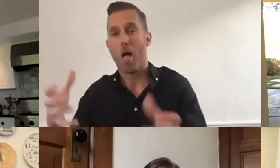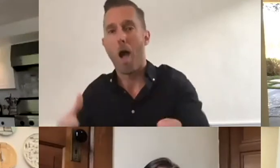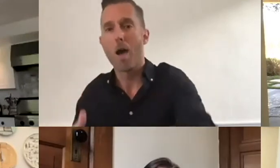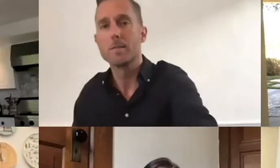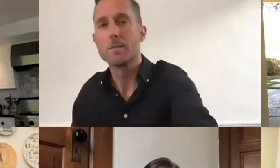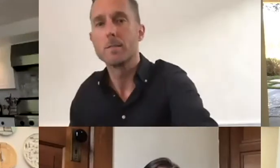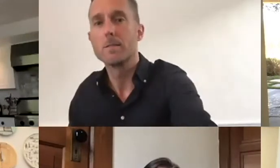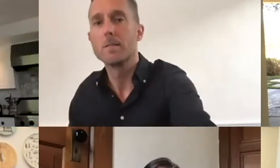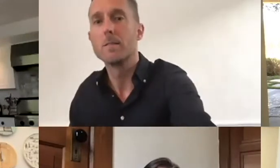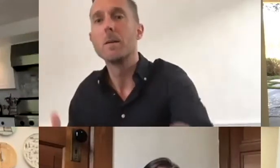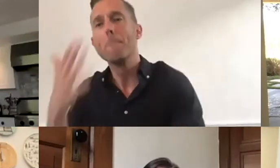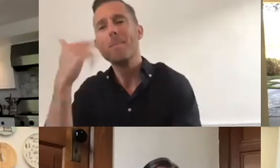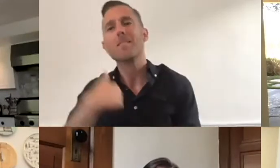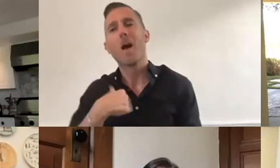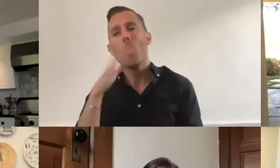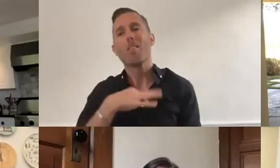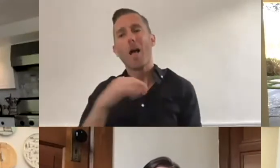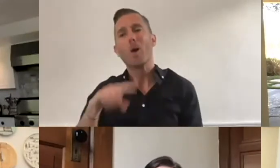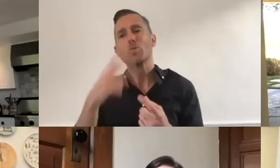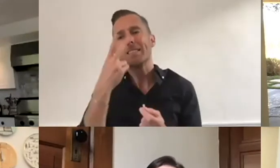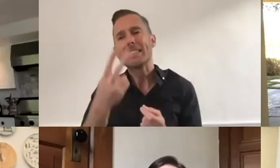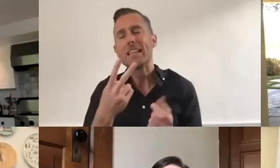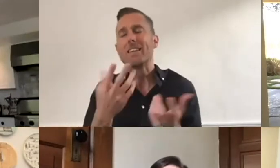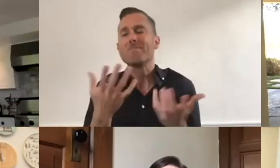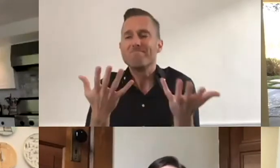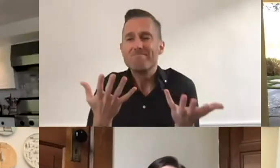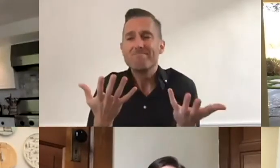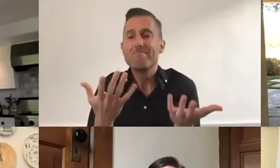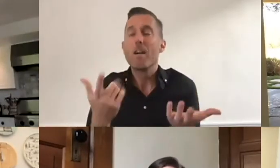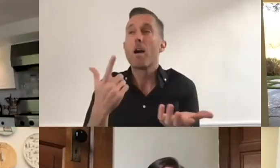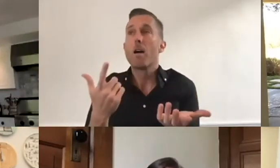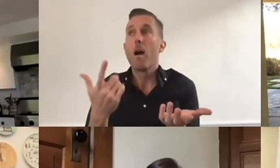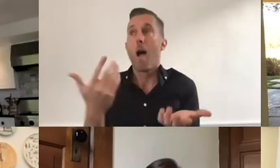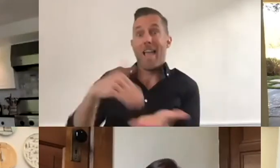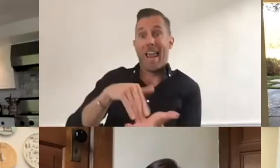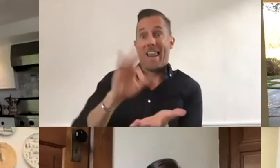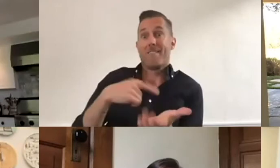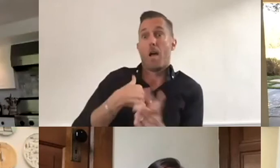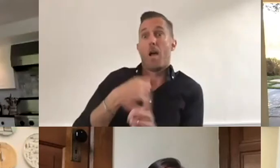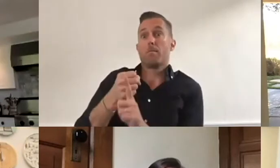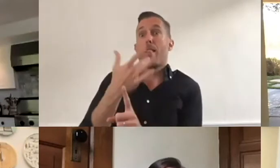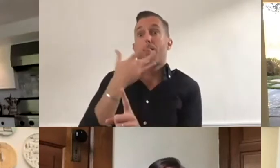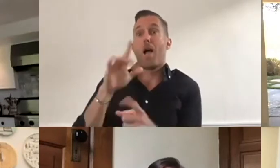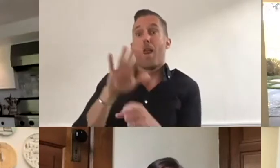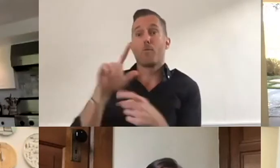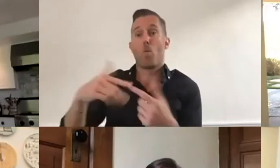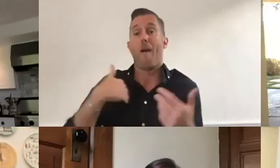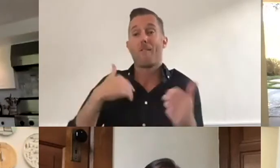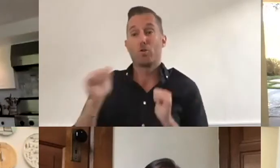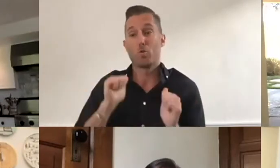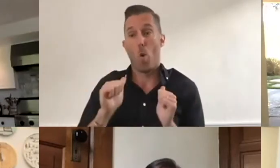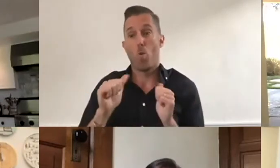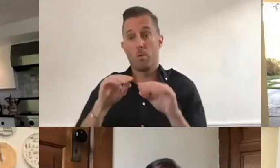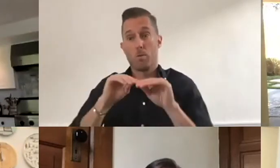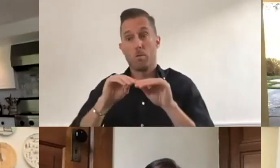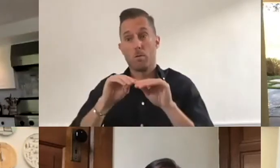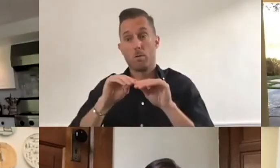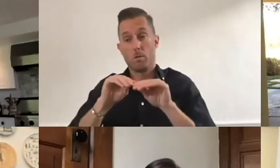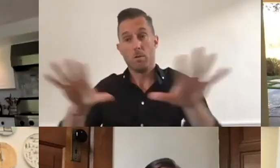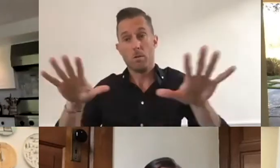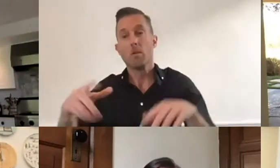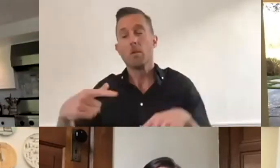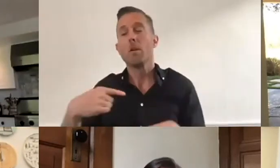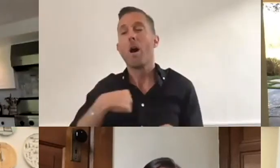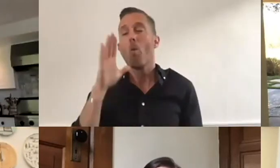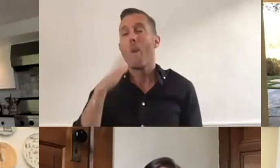I'd like to see, again, if I'm lucky enough to have a show go on the air, I'd like to see diversity in the crew too.